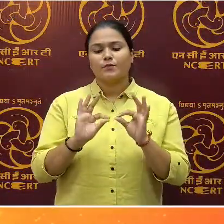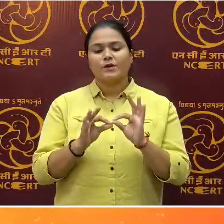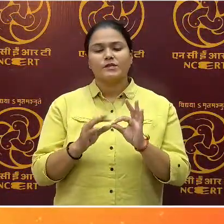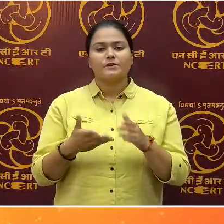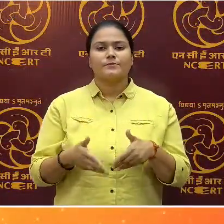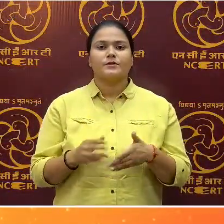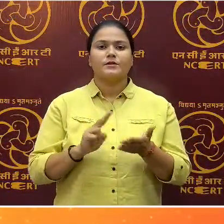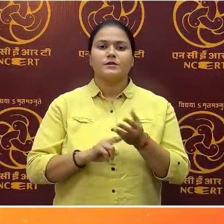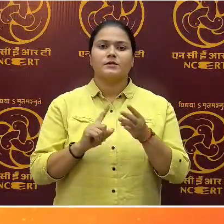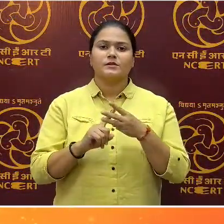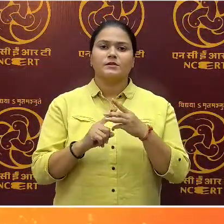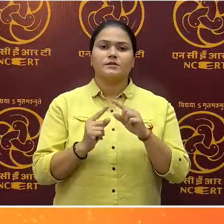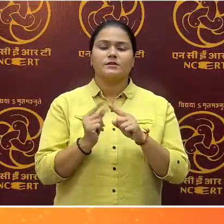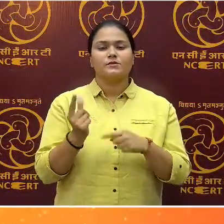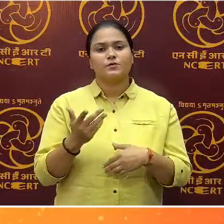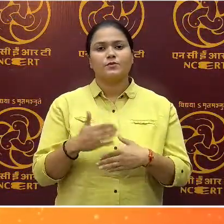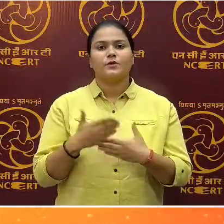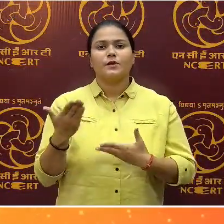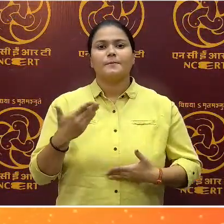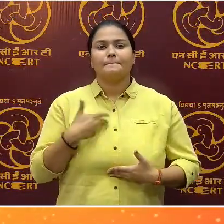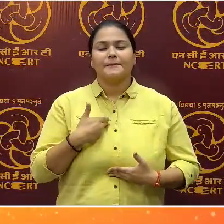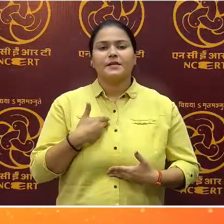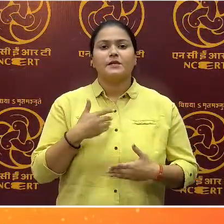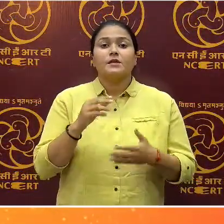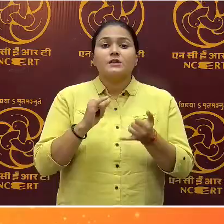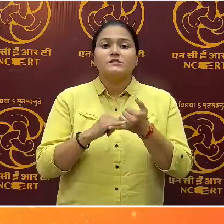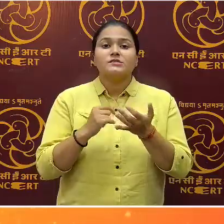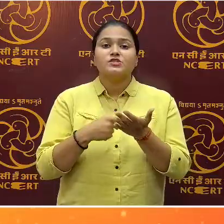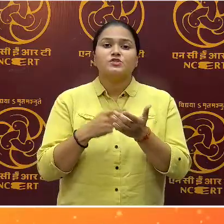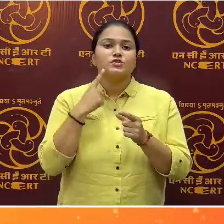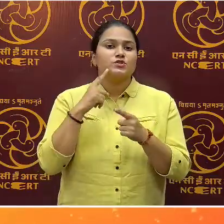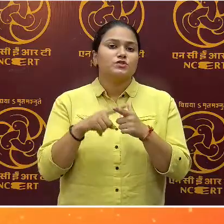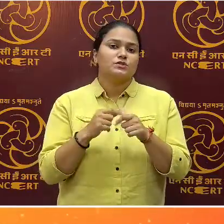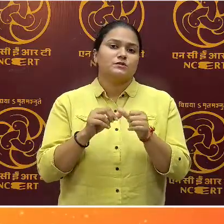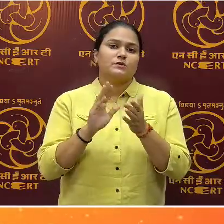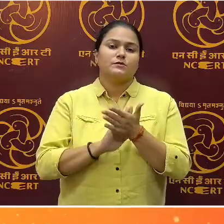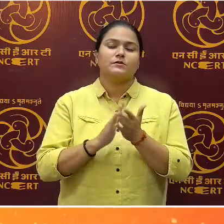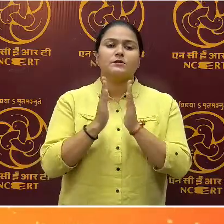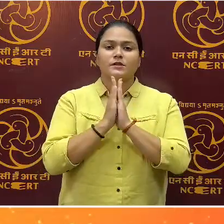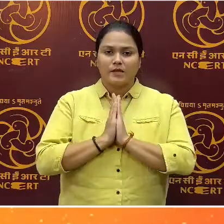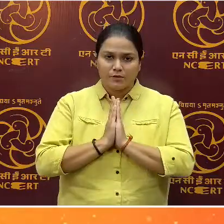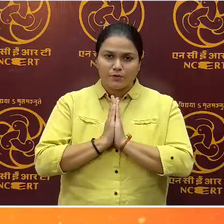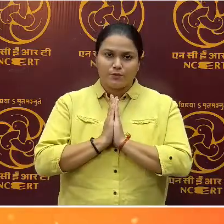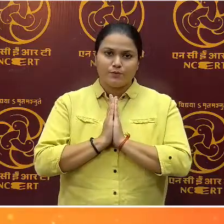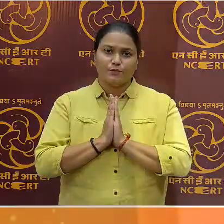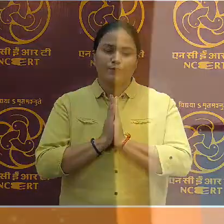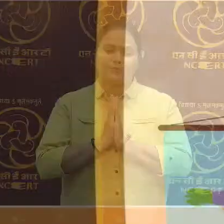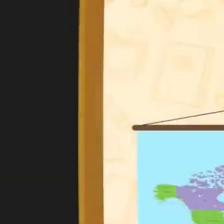session, Neetu. My name is Trajan Rajput. Please join with us with next program. Thank you so much.